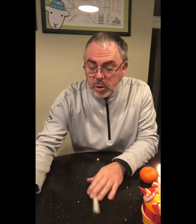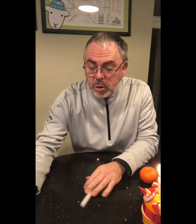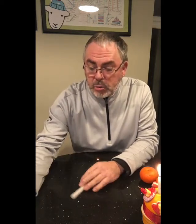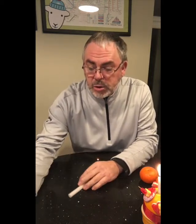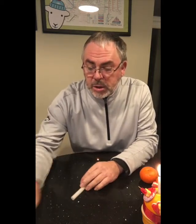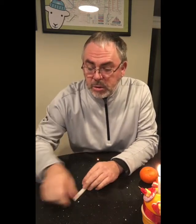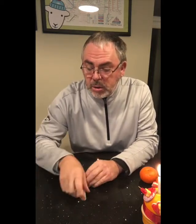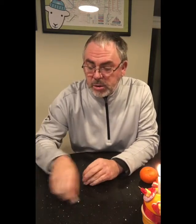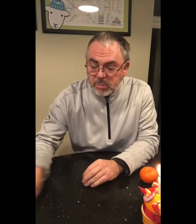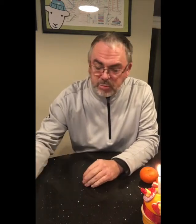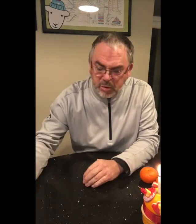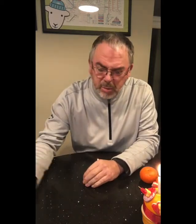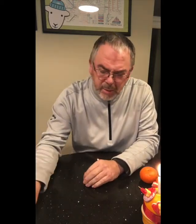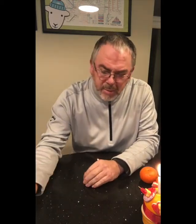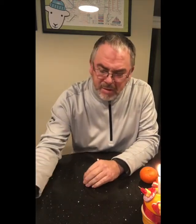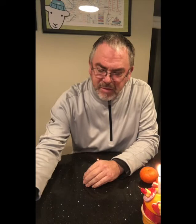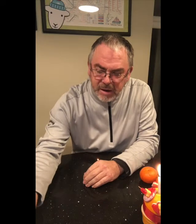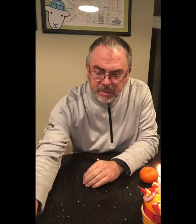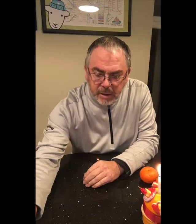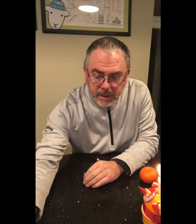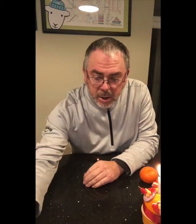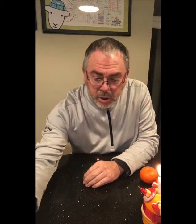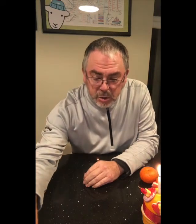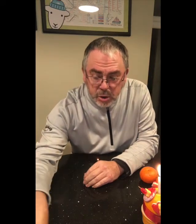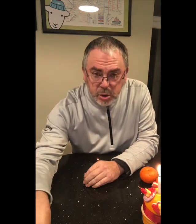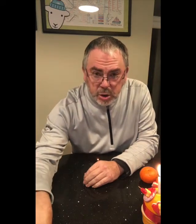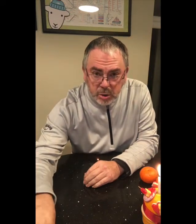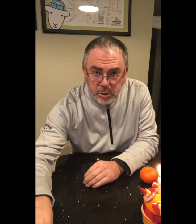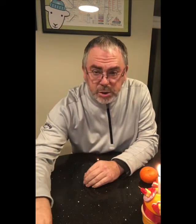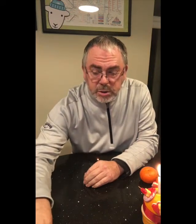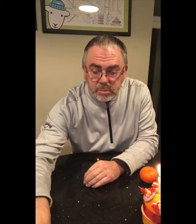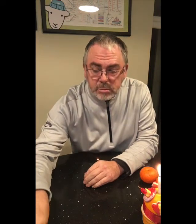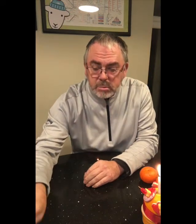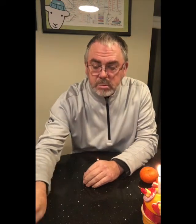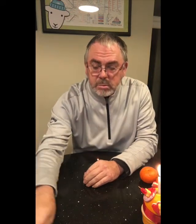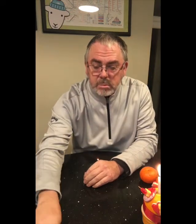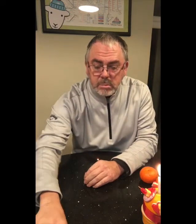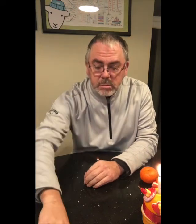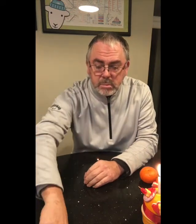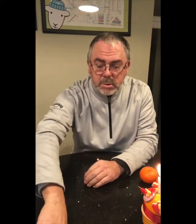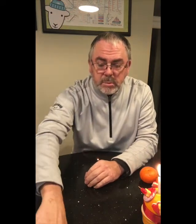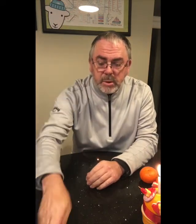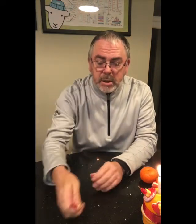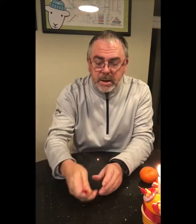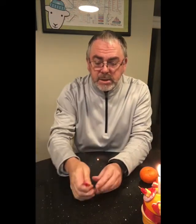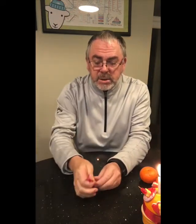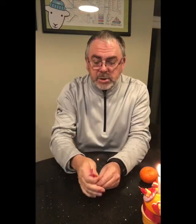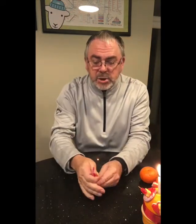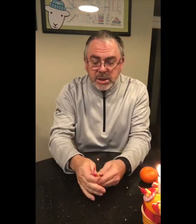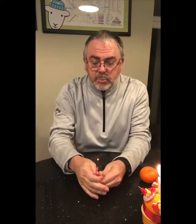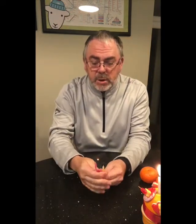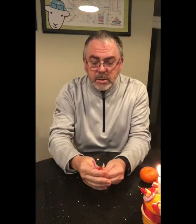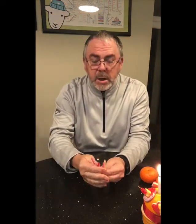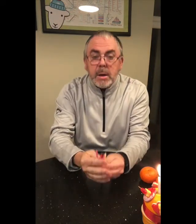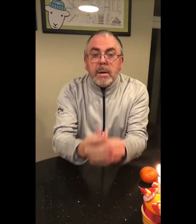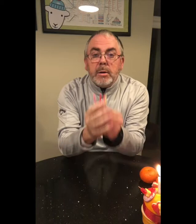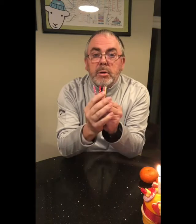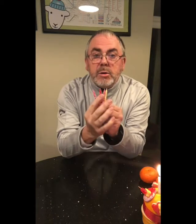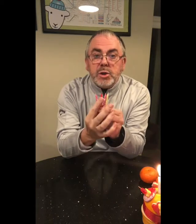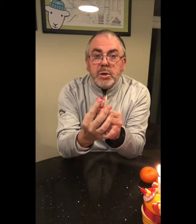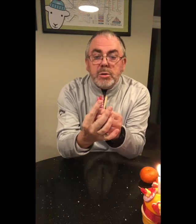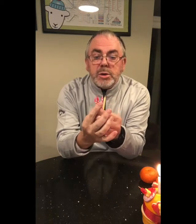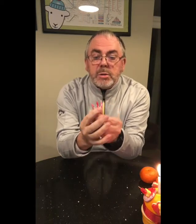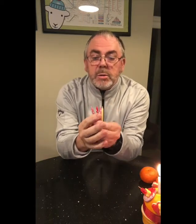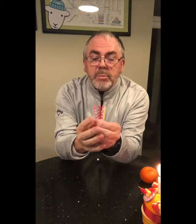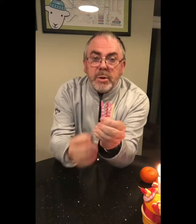You could also use, and probably my favourite, you could use, and my grandson has just had one, you